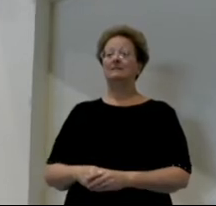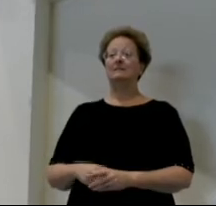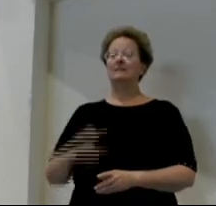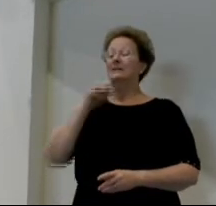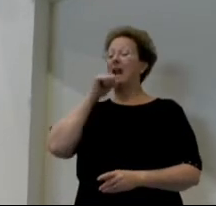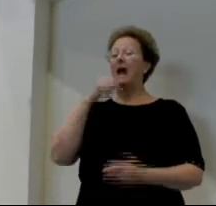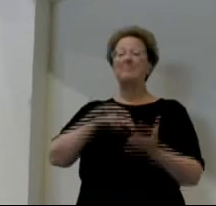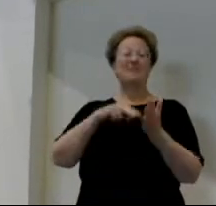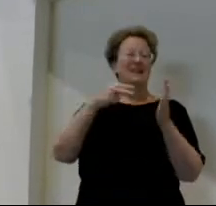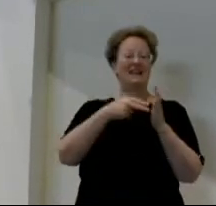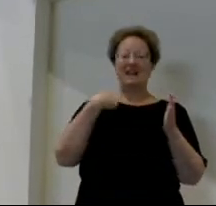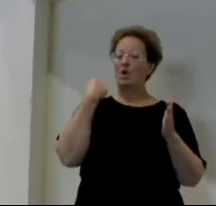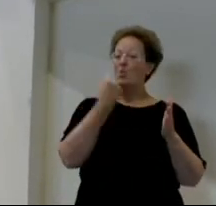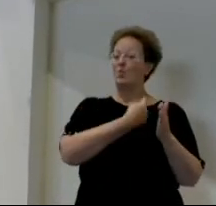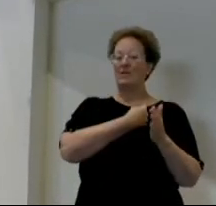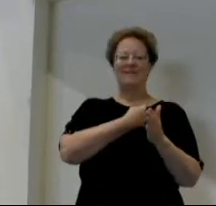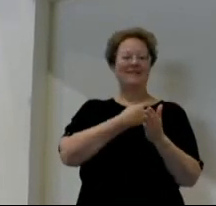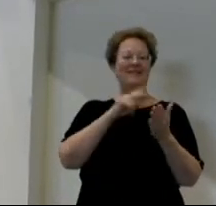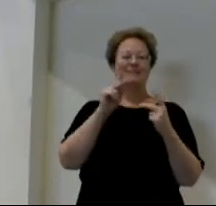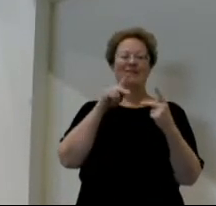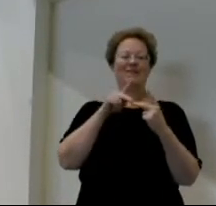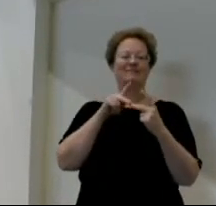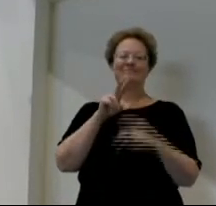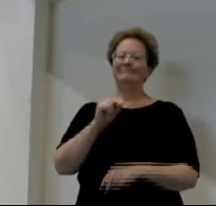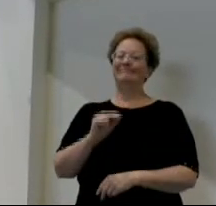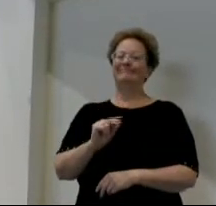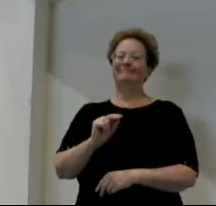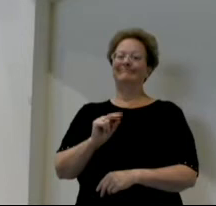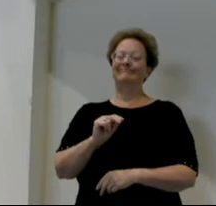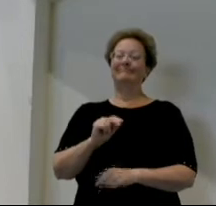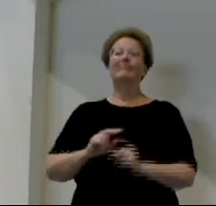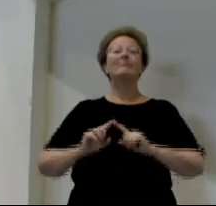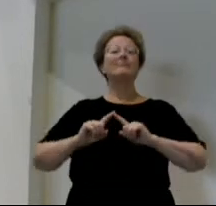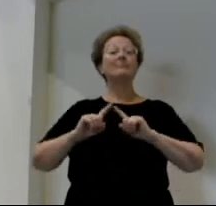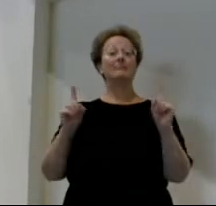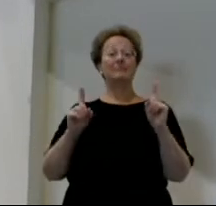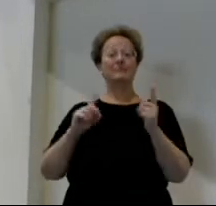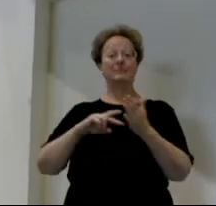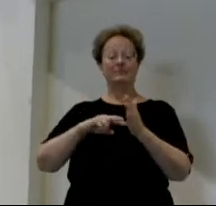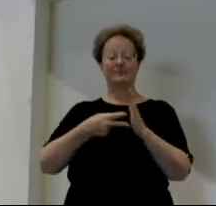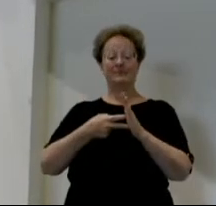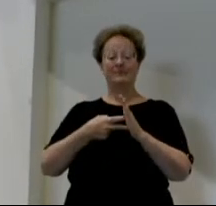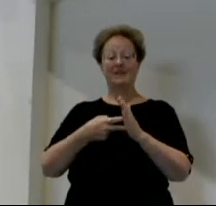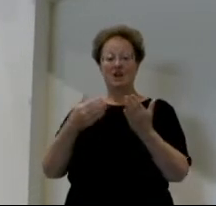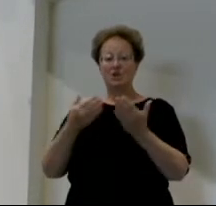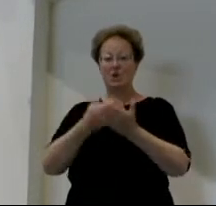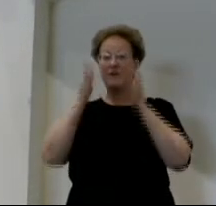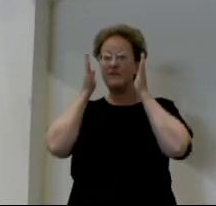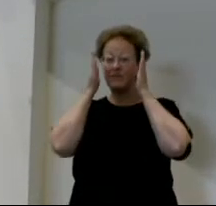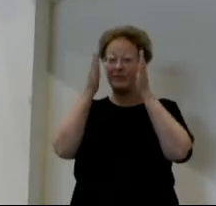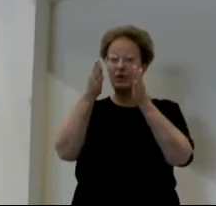perfect. We know that's not going to happen. But what it means is we have a whole new outlook on